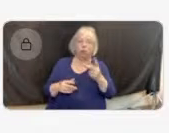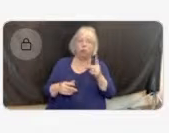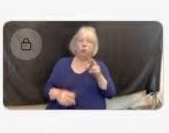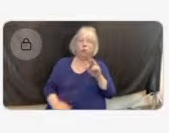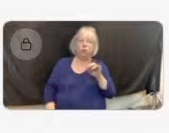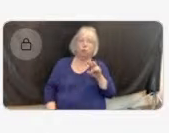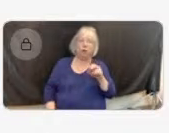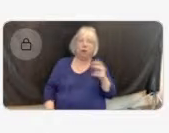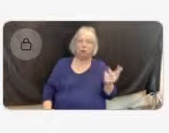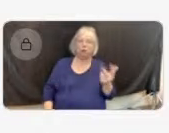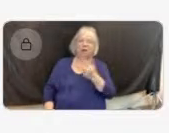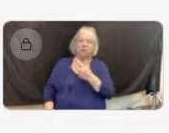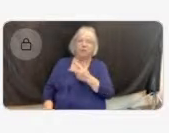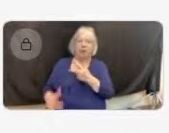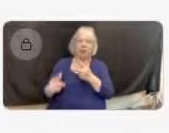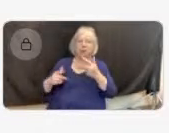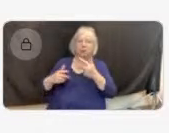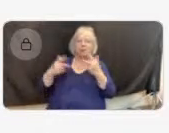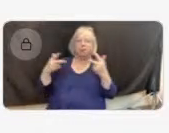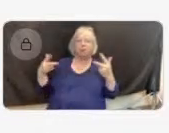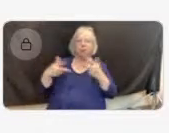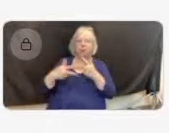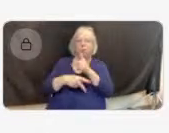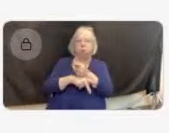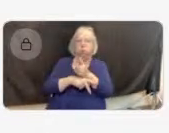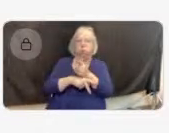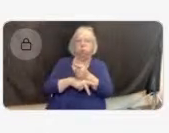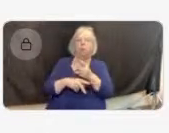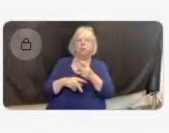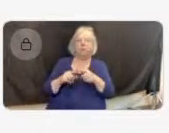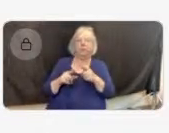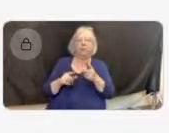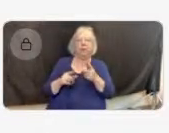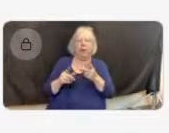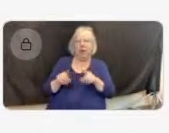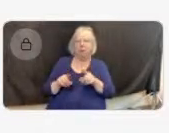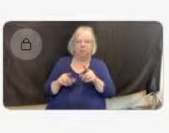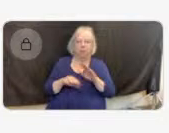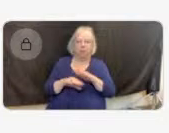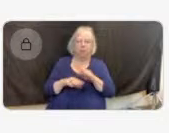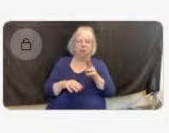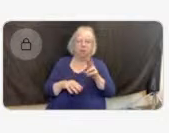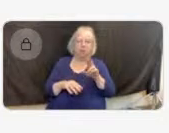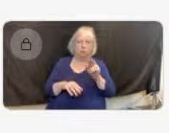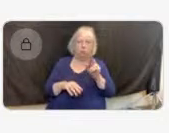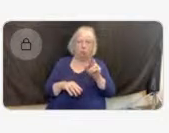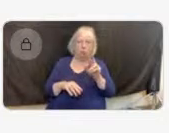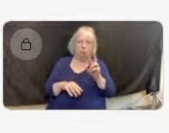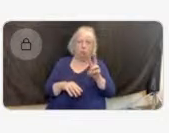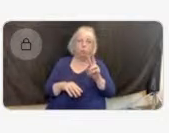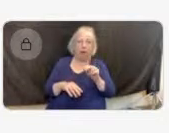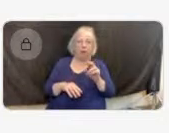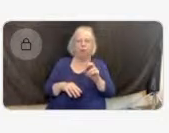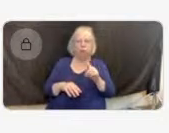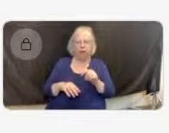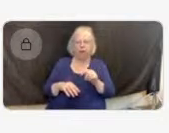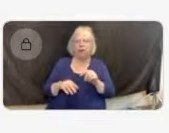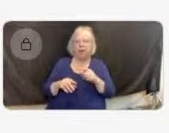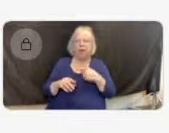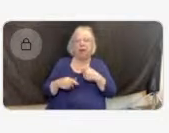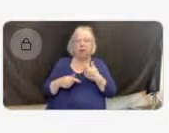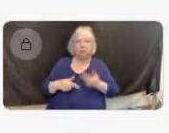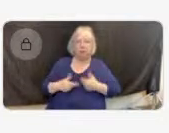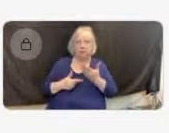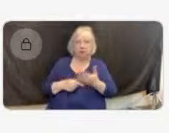Street. We've been there since, like I said, in 1988. So I understand that some people